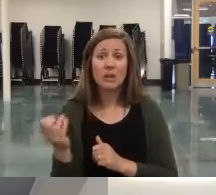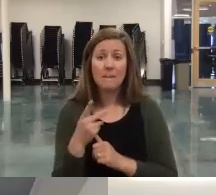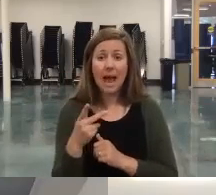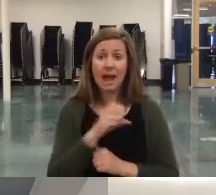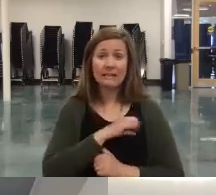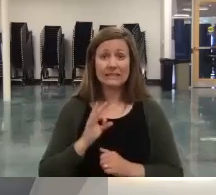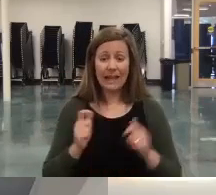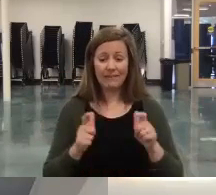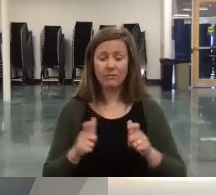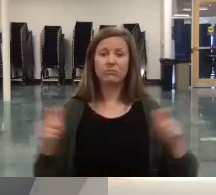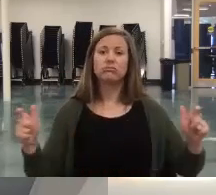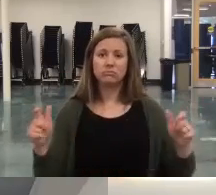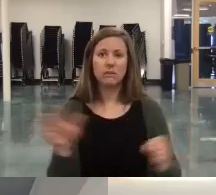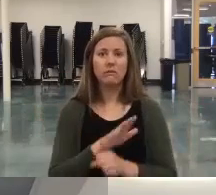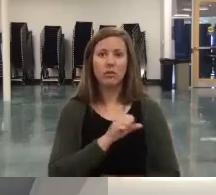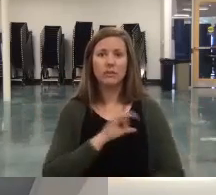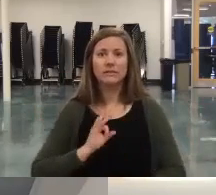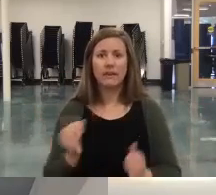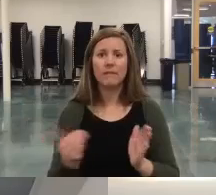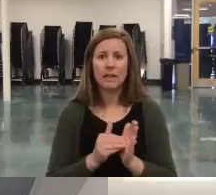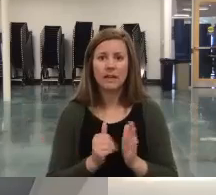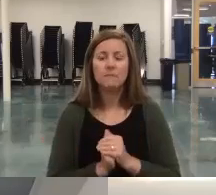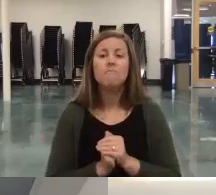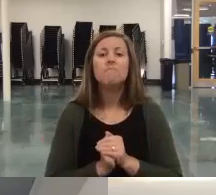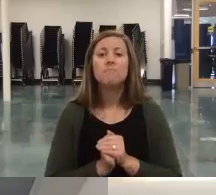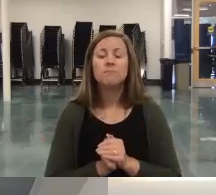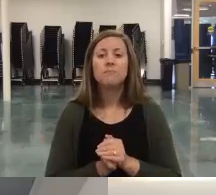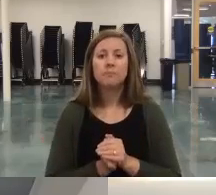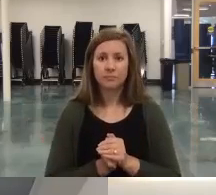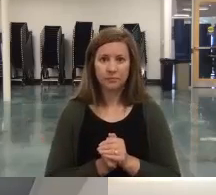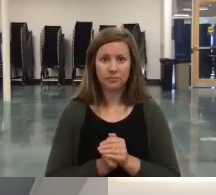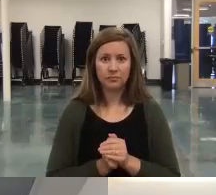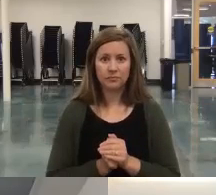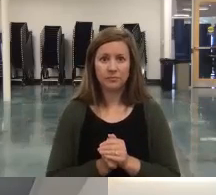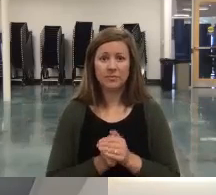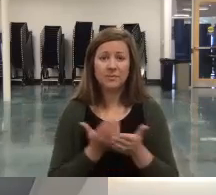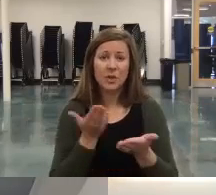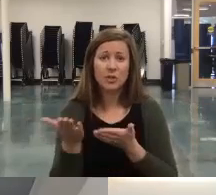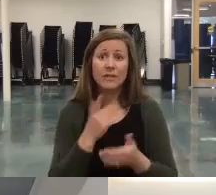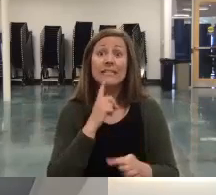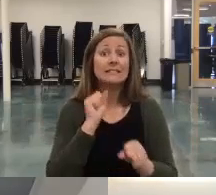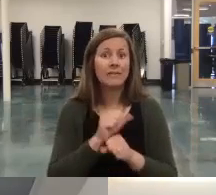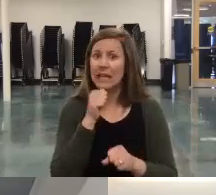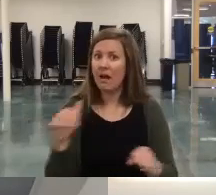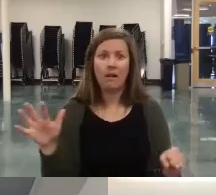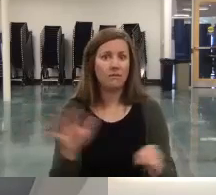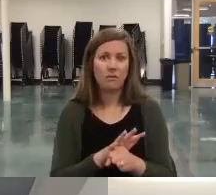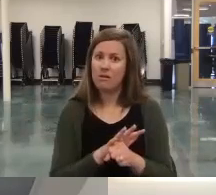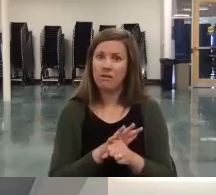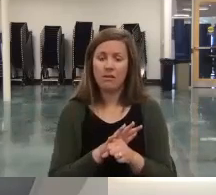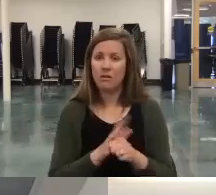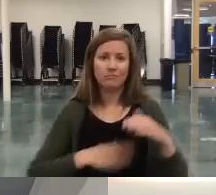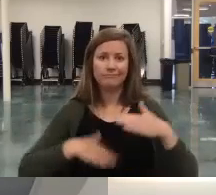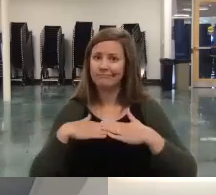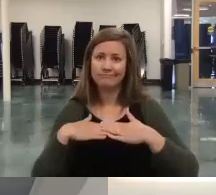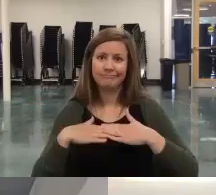staffed. So we are serving, definitely not our capacity here at the center,